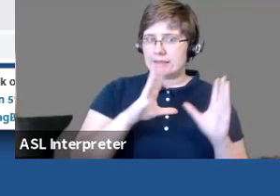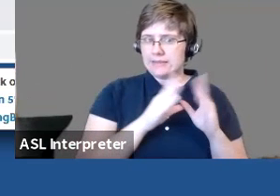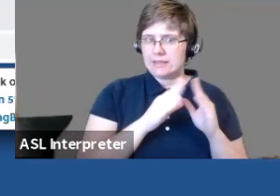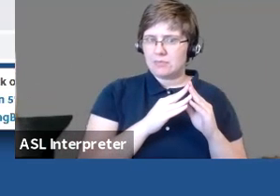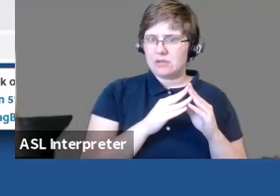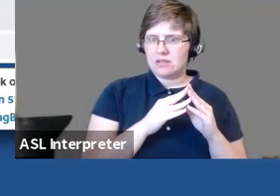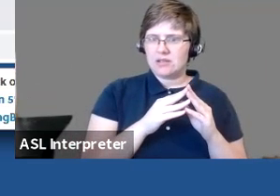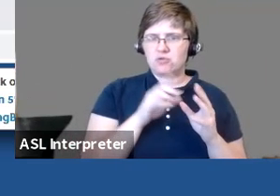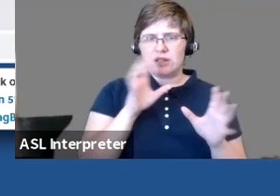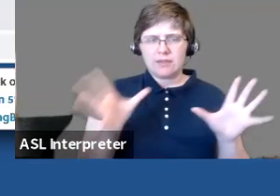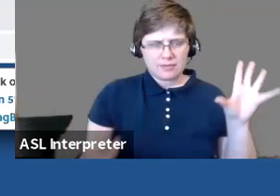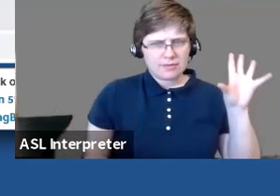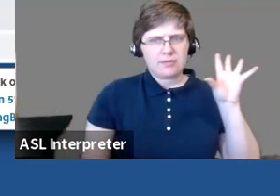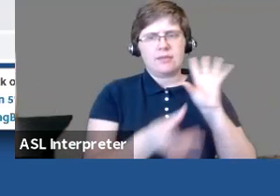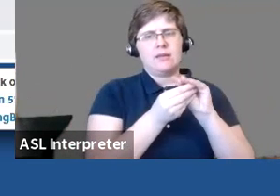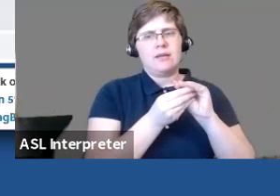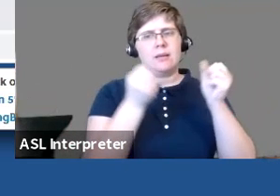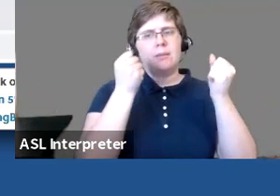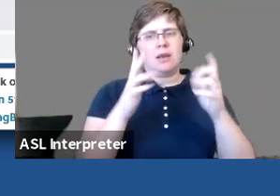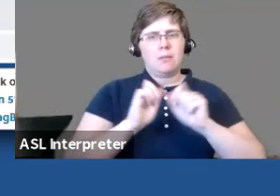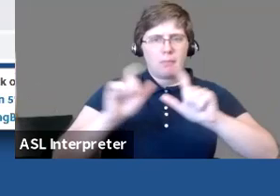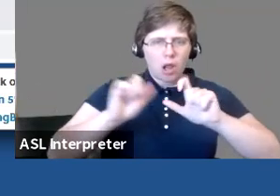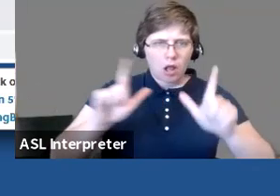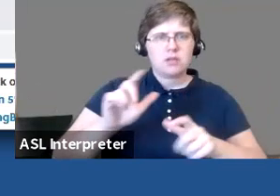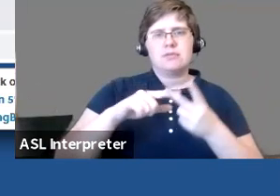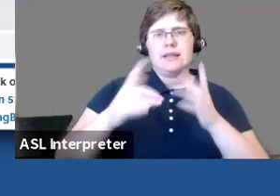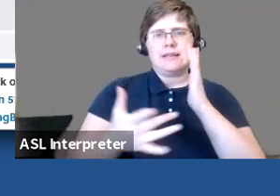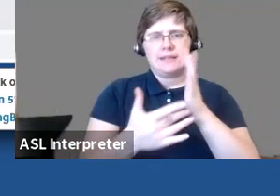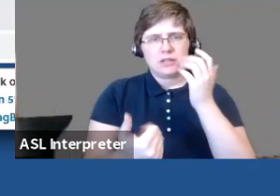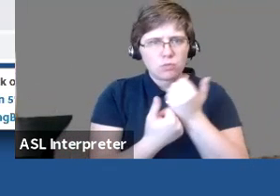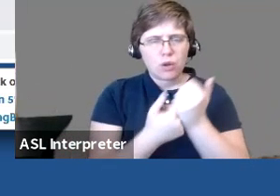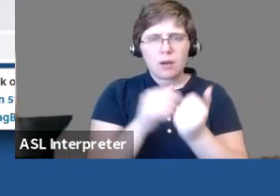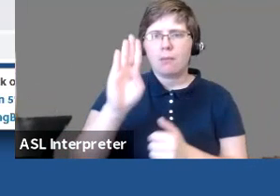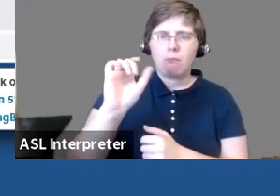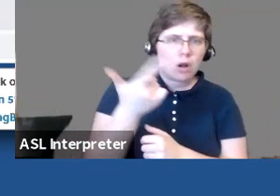sort of the culmination of a series of blogs and technical assistance